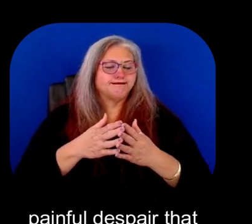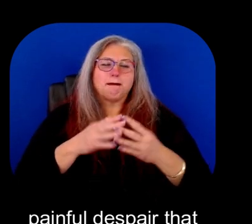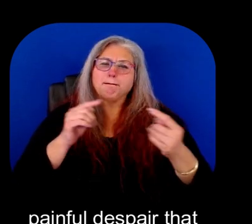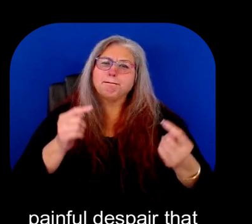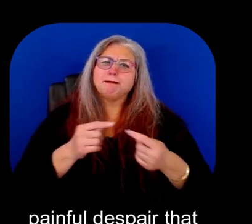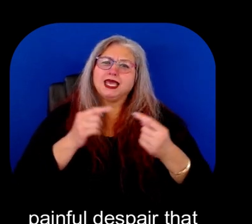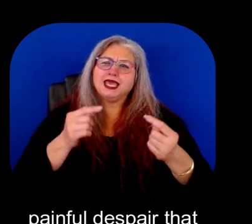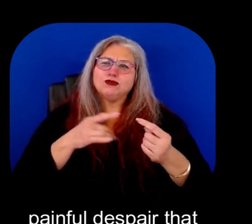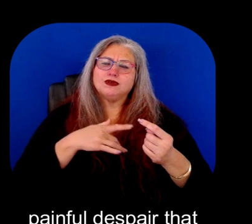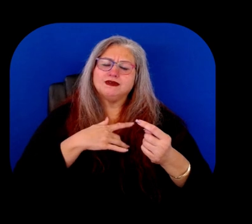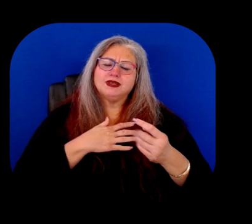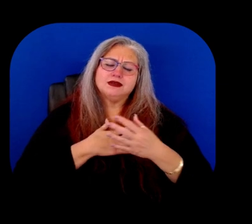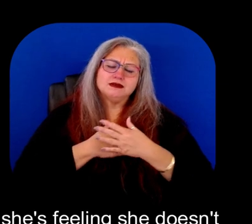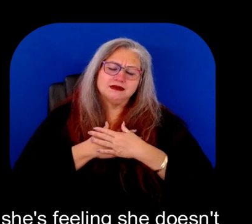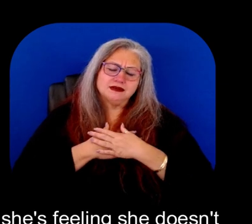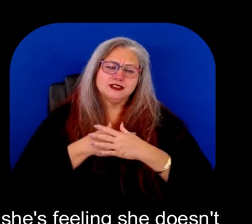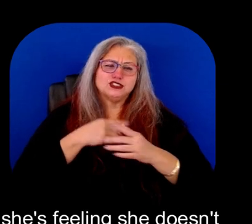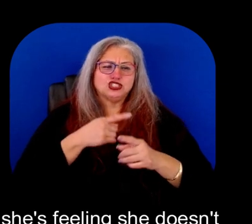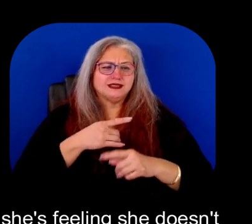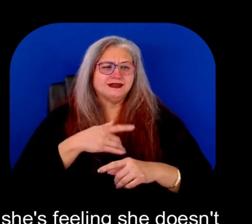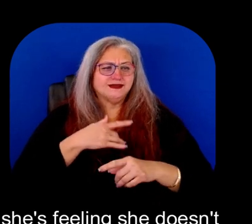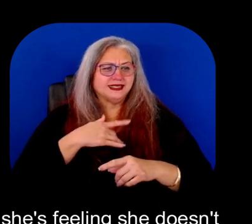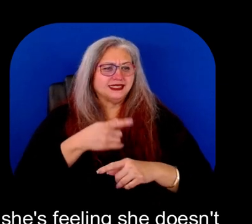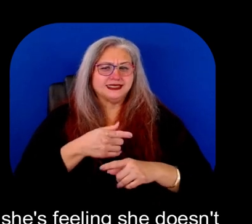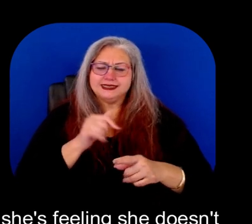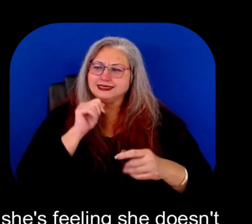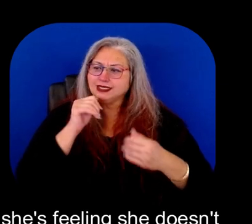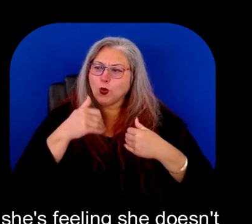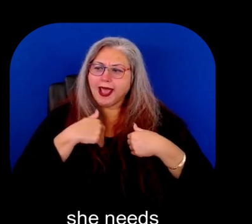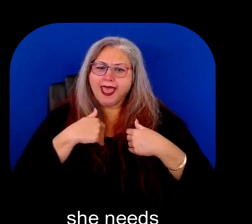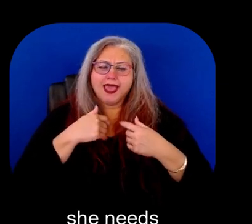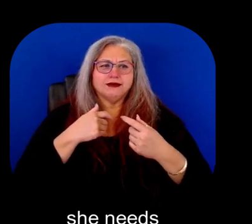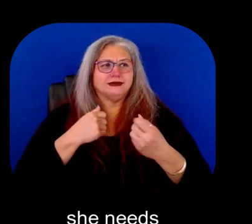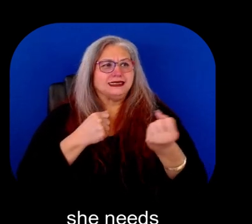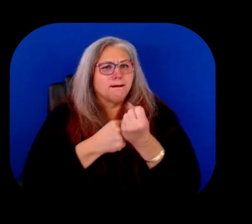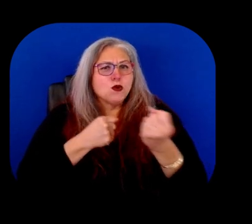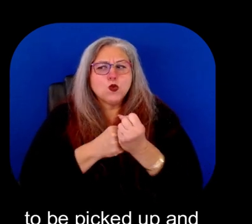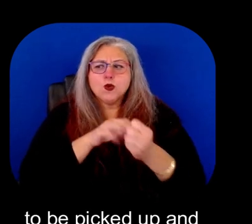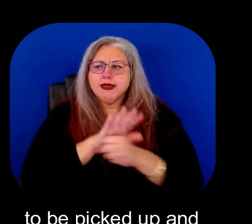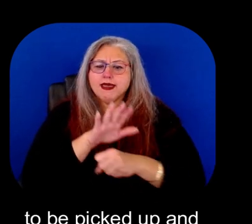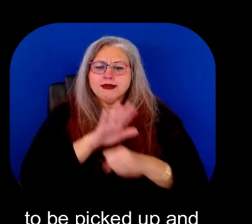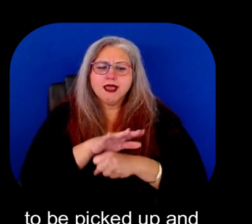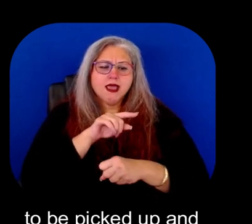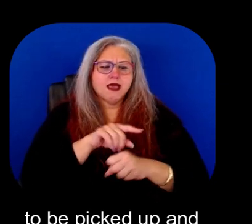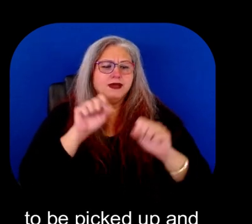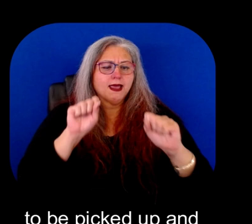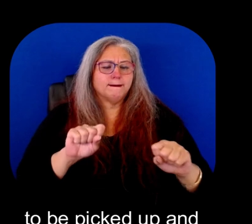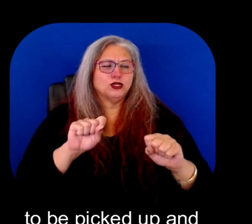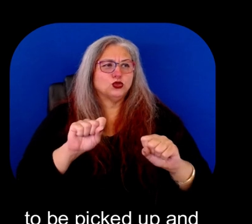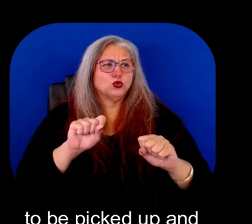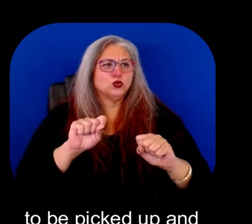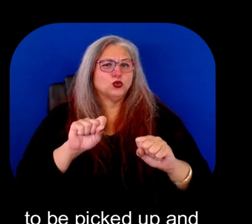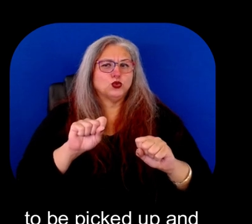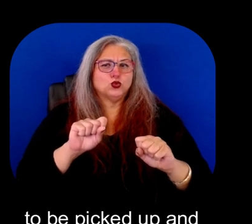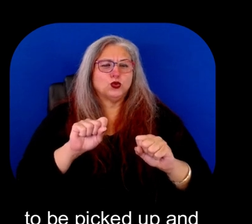painful despair that she's feeling she doesn't have the support she needs to be picked